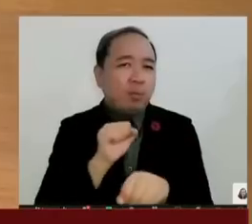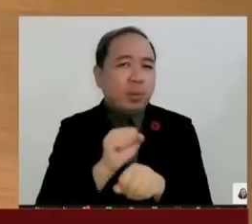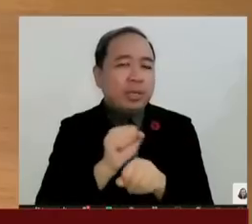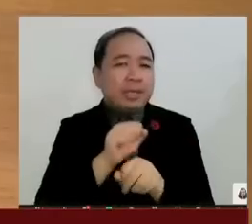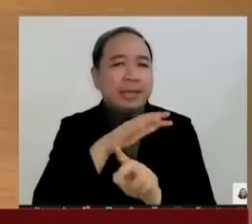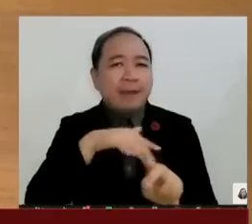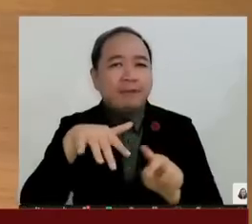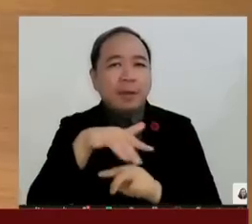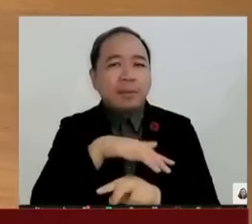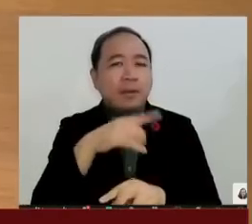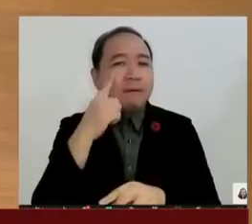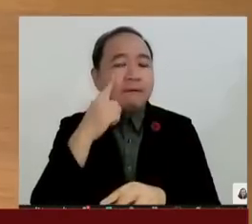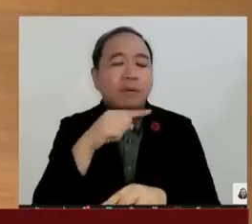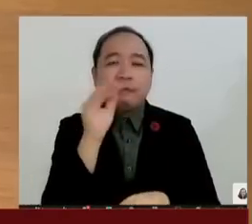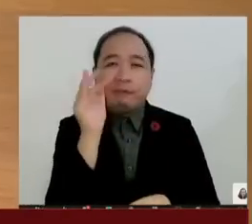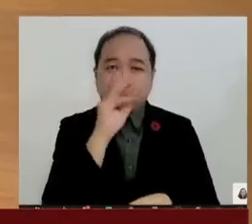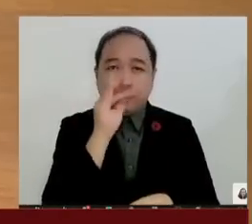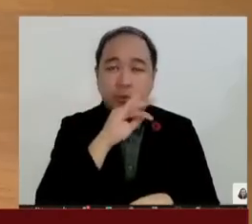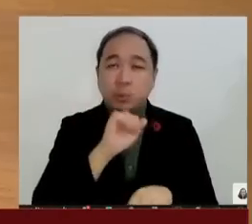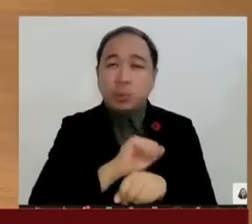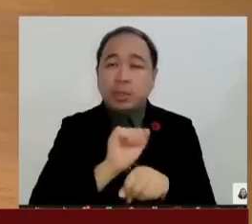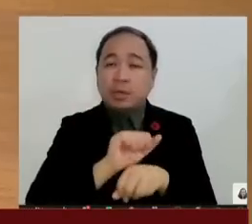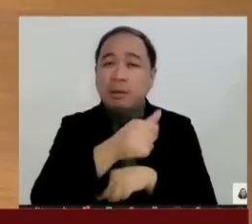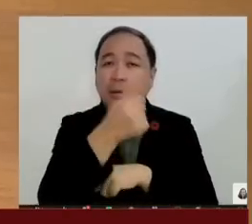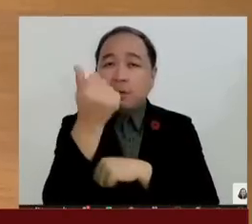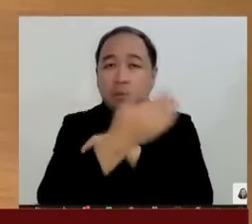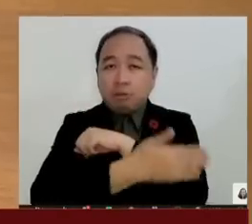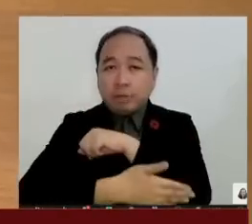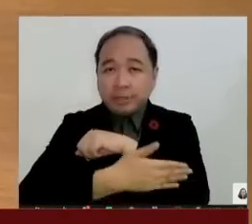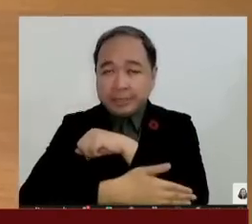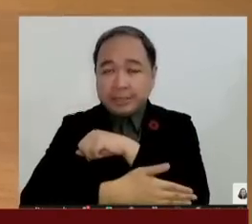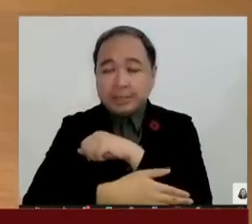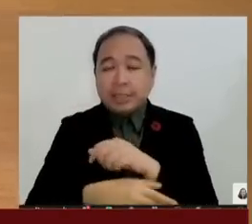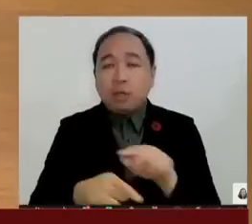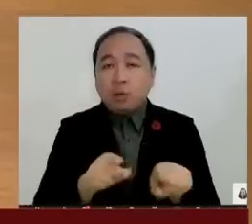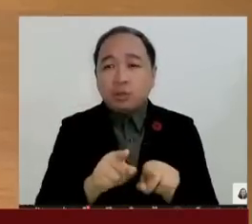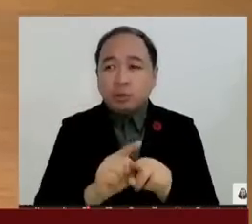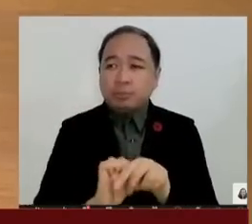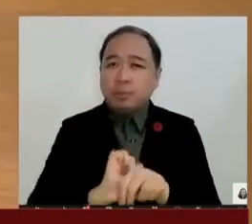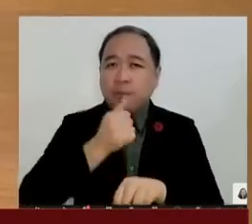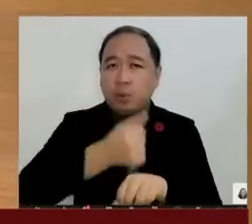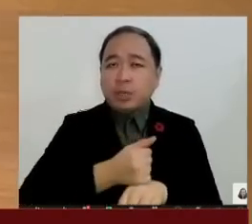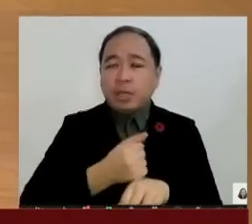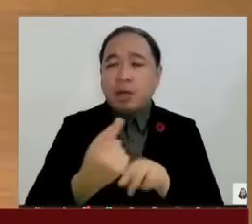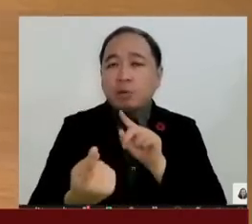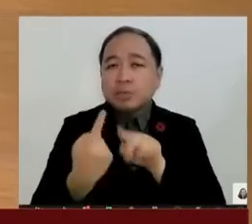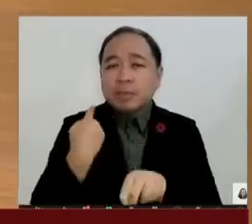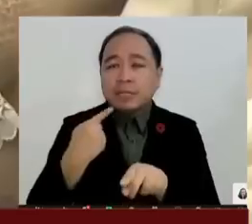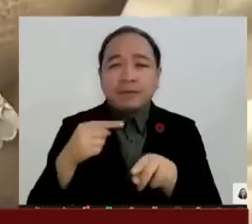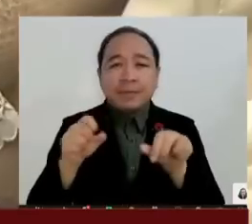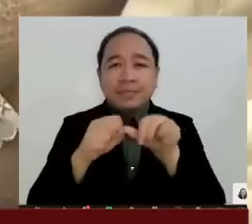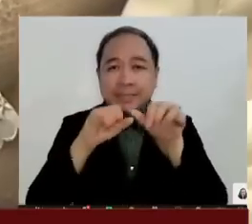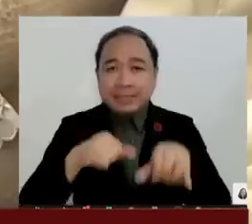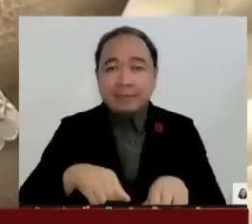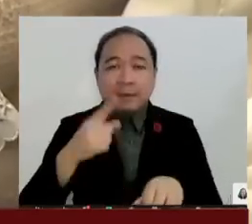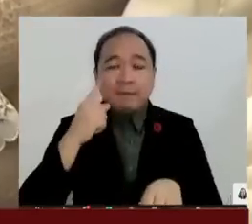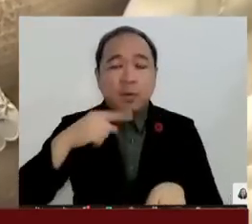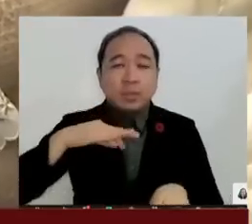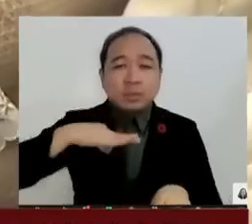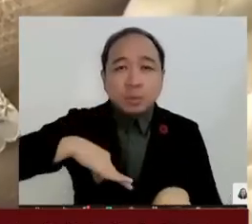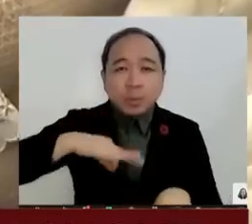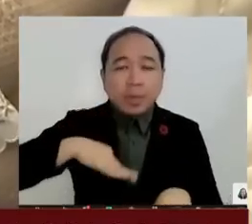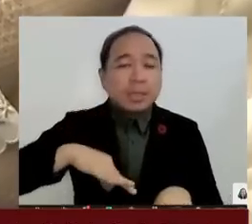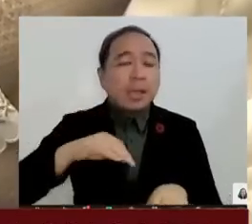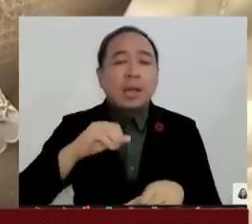countrymen. And as we do so, we are also putting in place responsive mechanisms for the social welfare, repatriation,